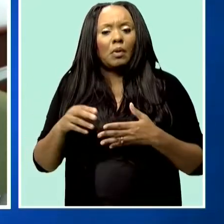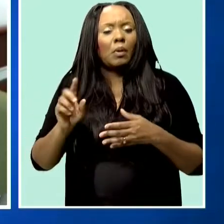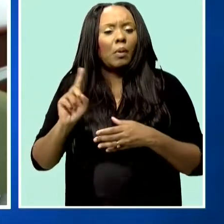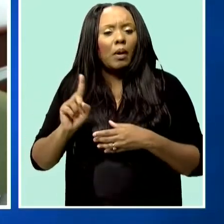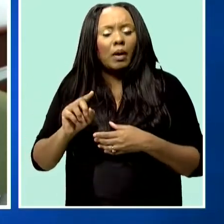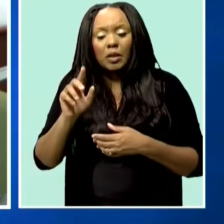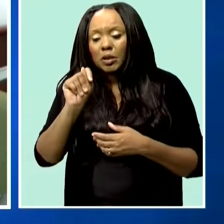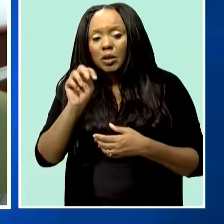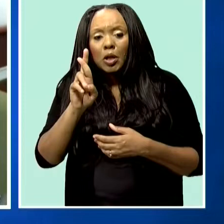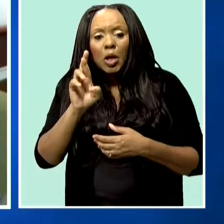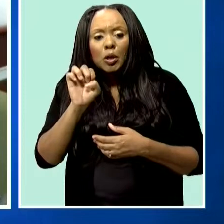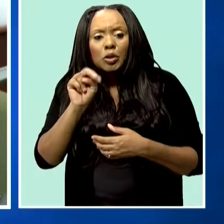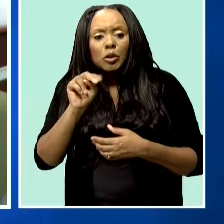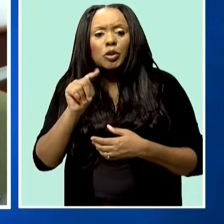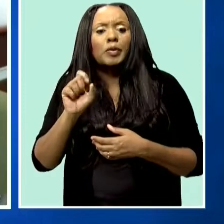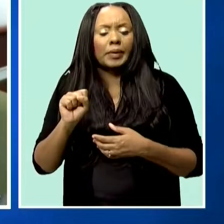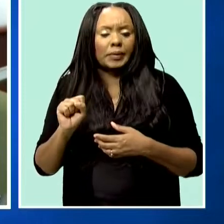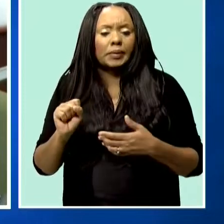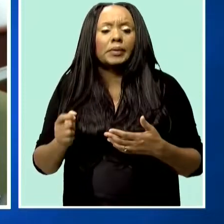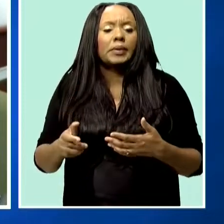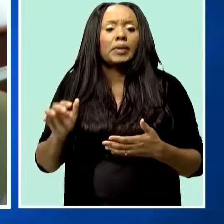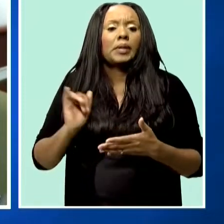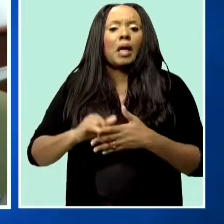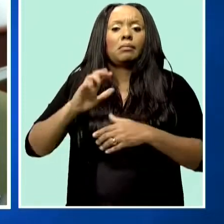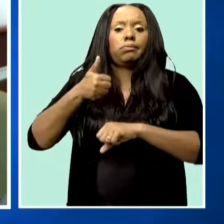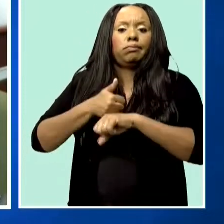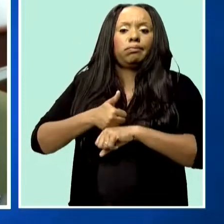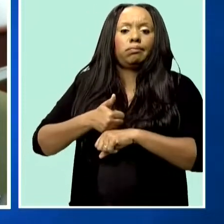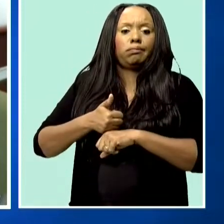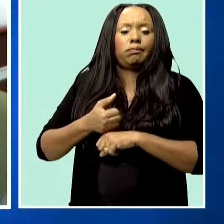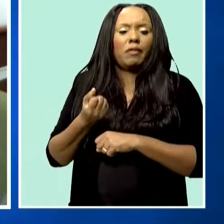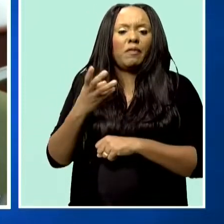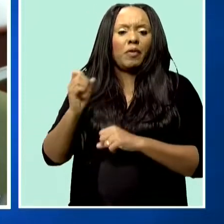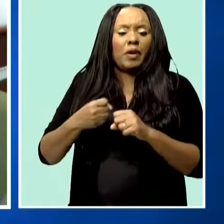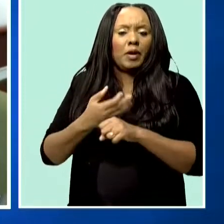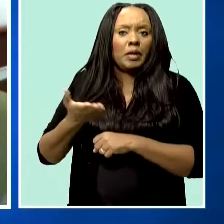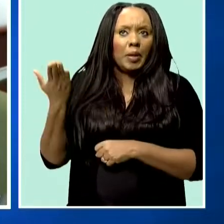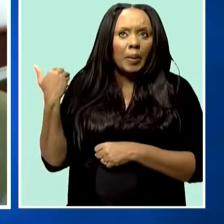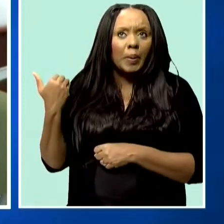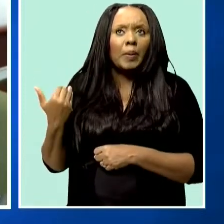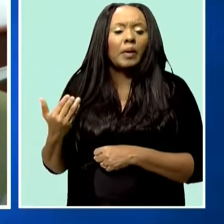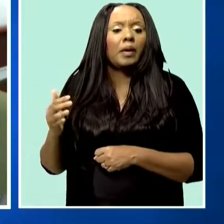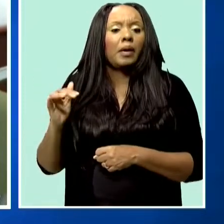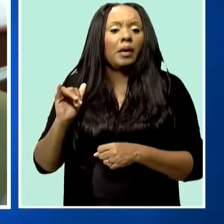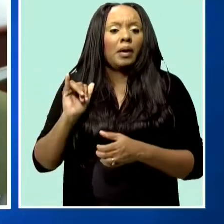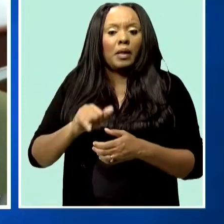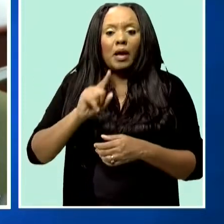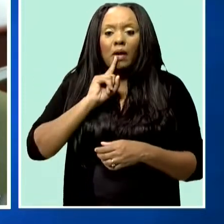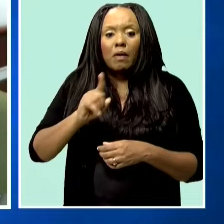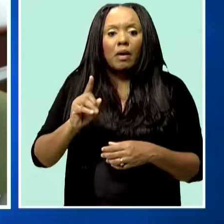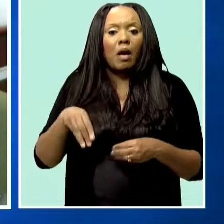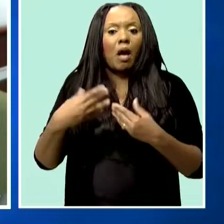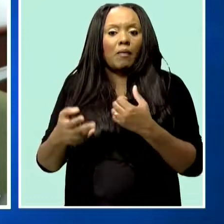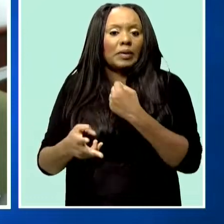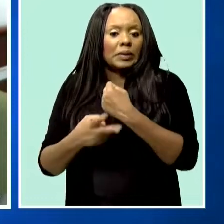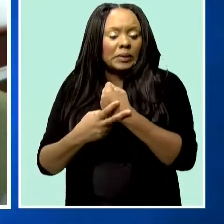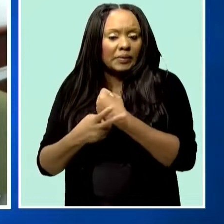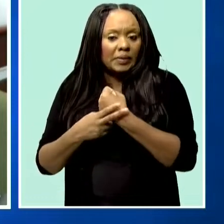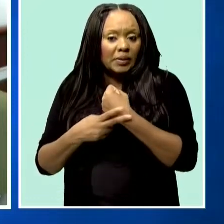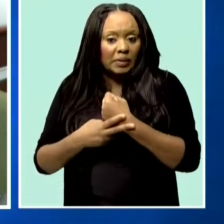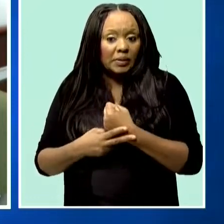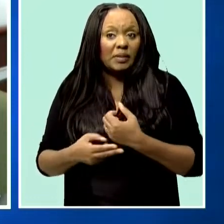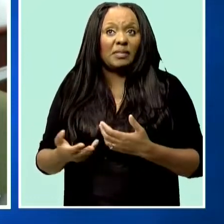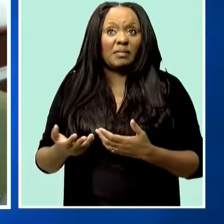plant was commissioned a few years back and has been in service, and that delivers fuel savings as a solar plant. So anything it